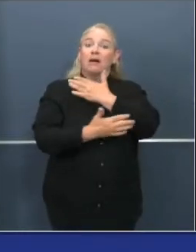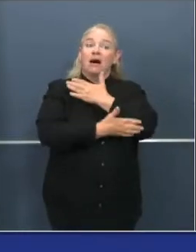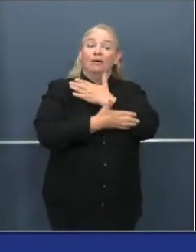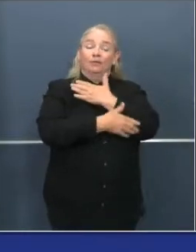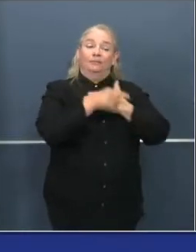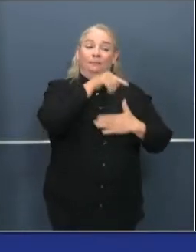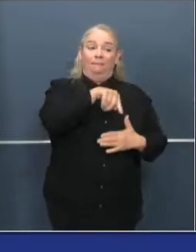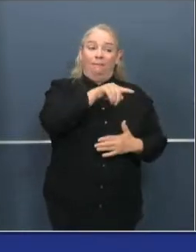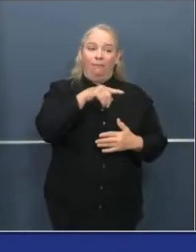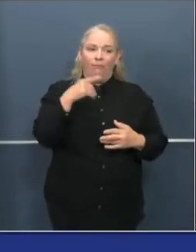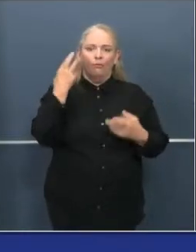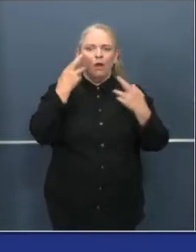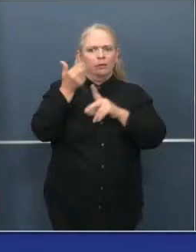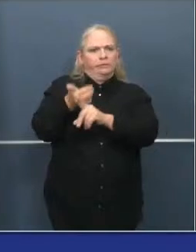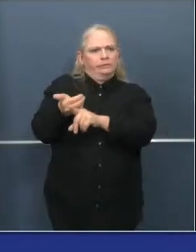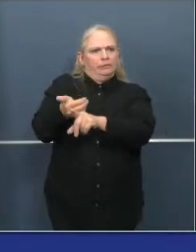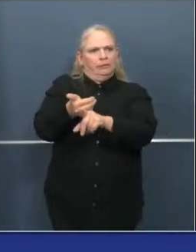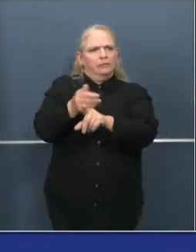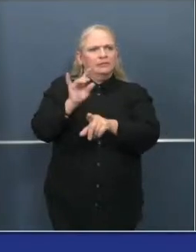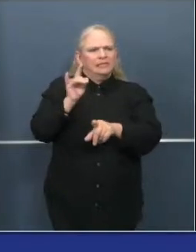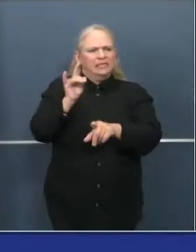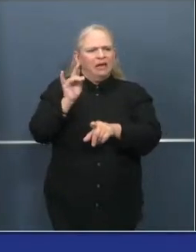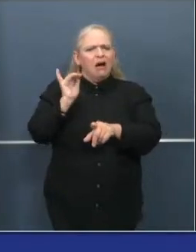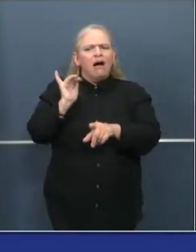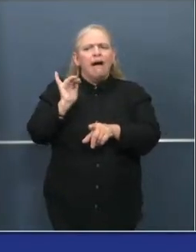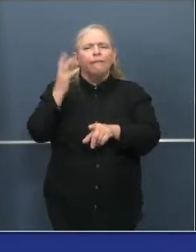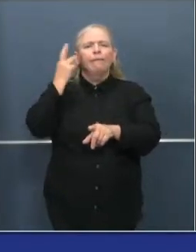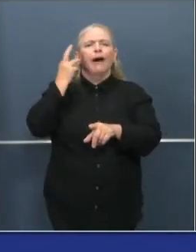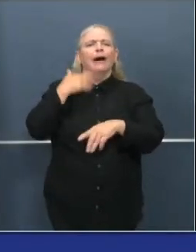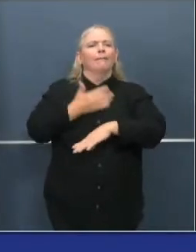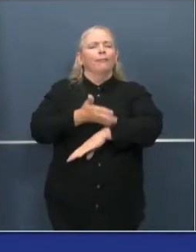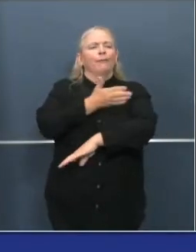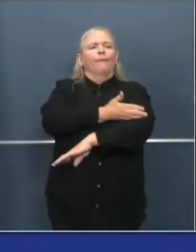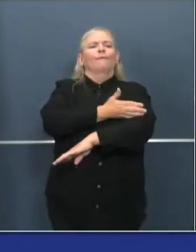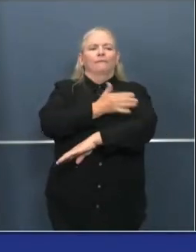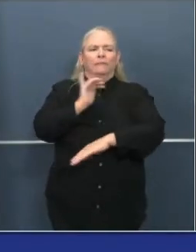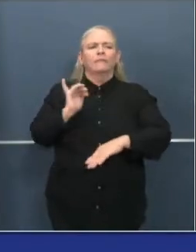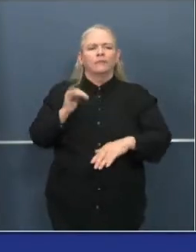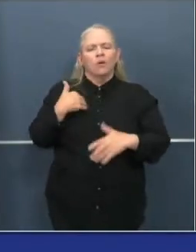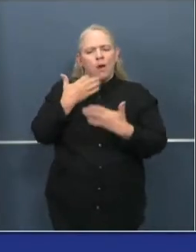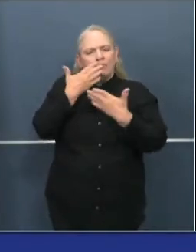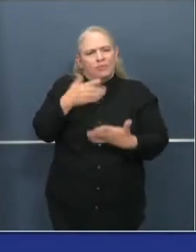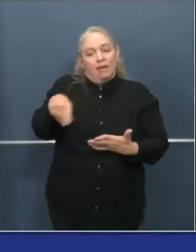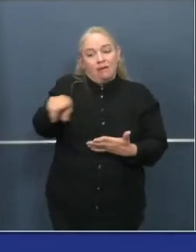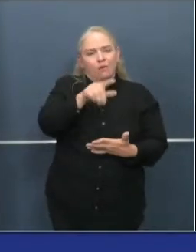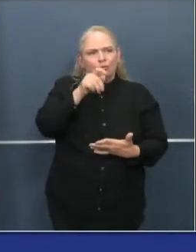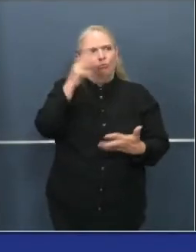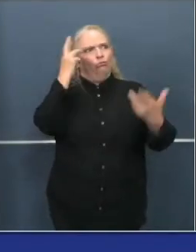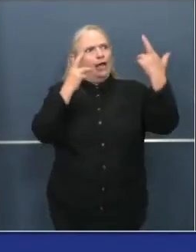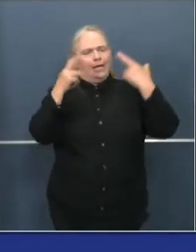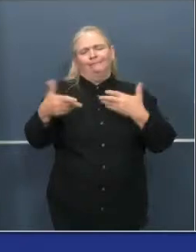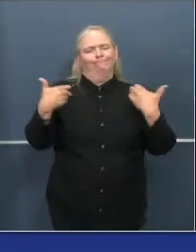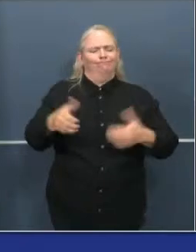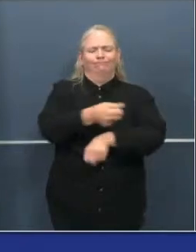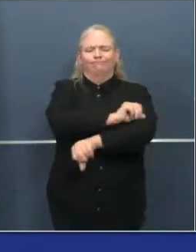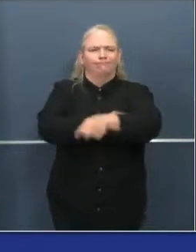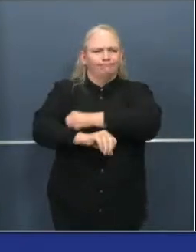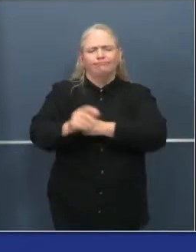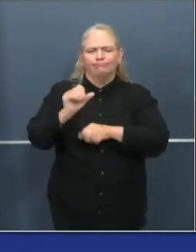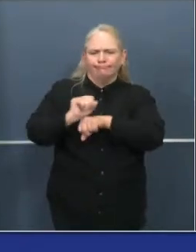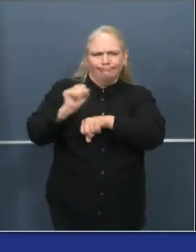and enact at the local level, the county level, with their health officers, their county elected officials, their